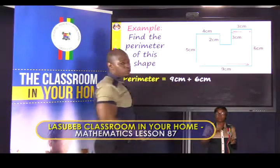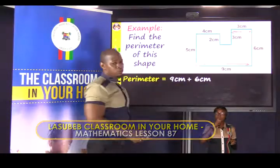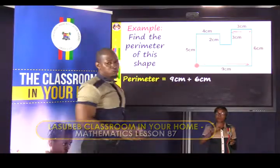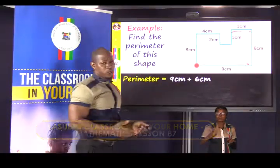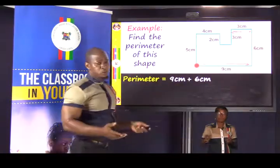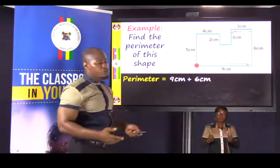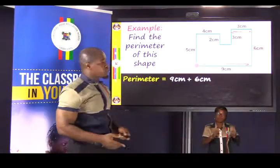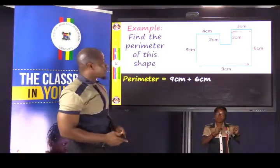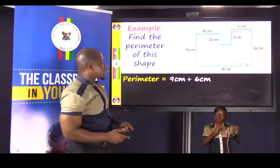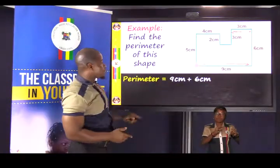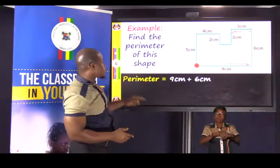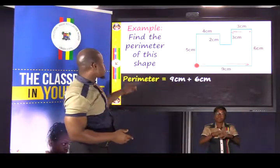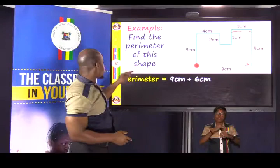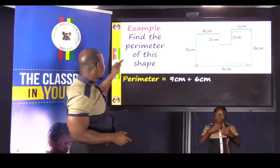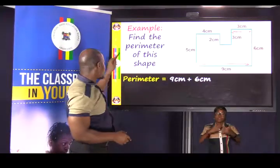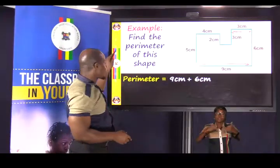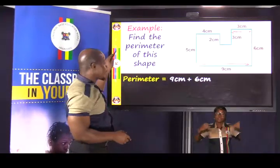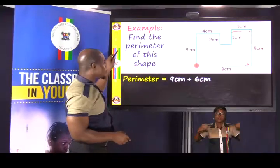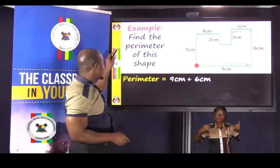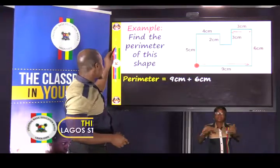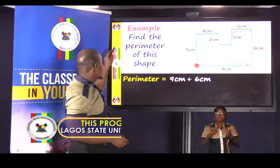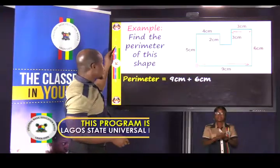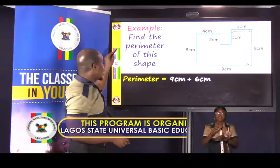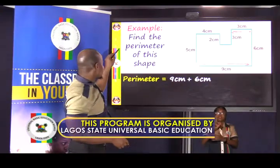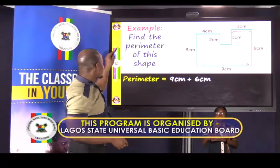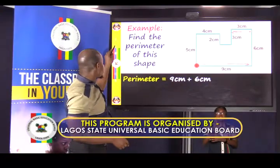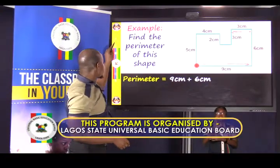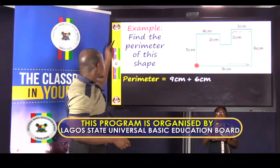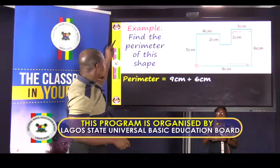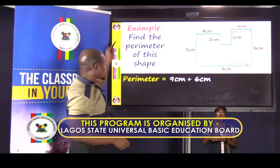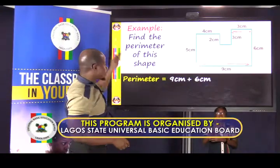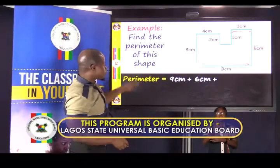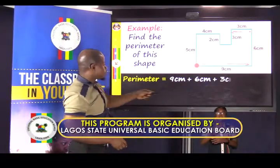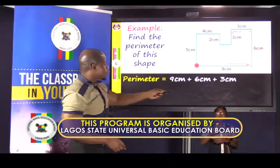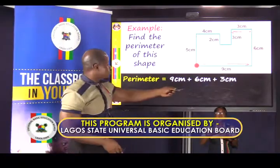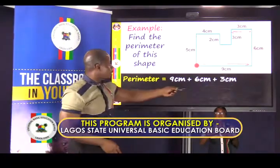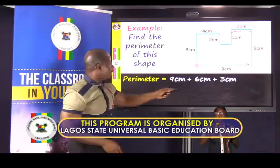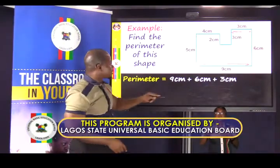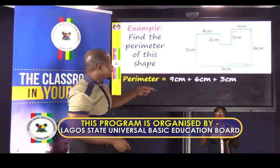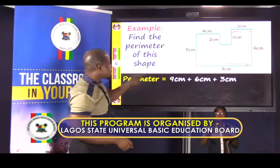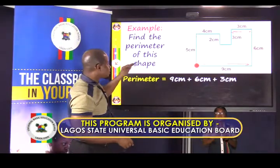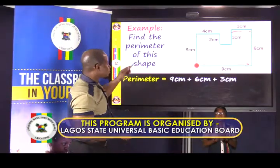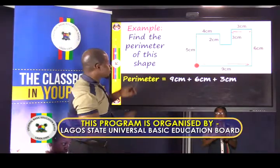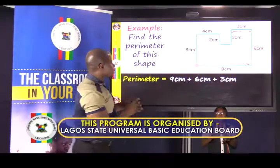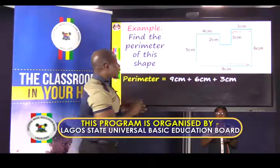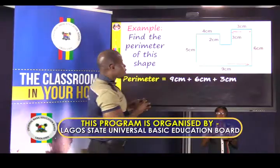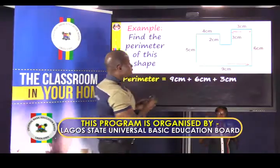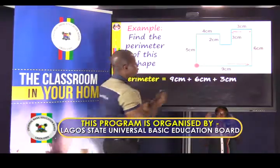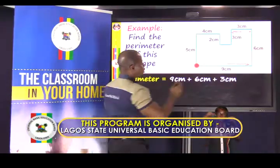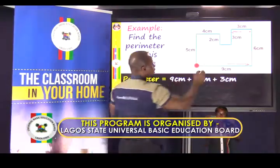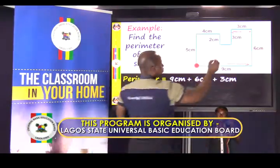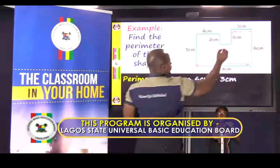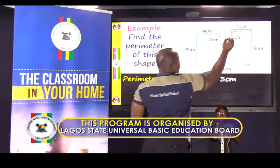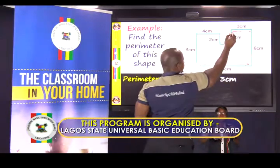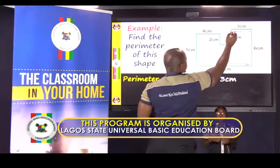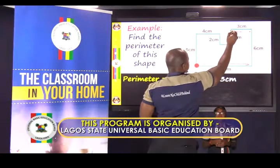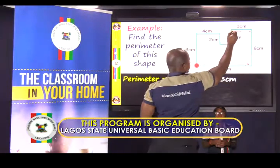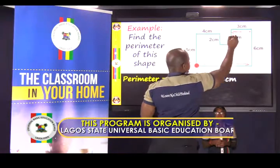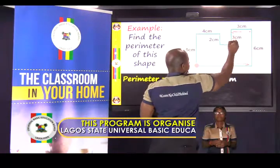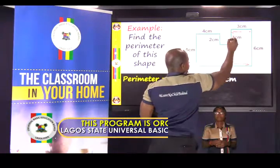And you must move in straight lines. So along the boundary, that's 3 centimeters. So I add that. Then I come down here.